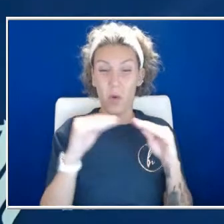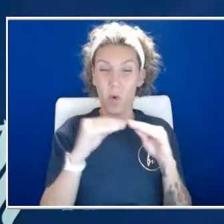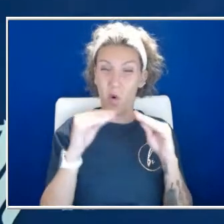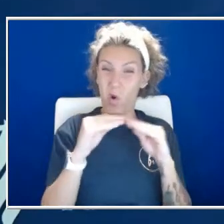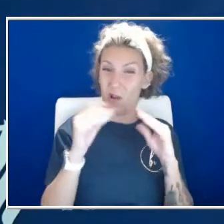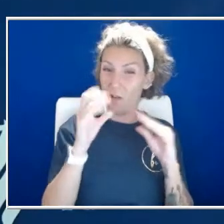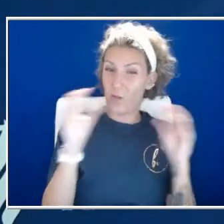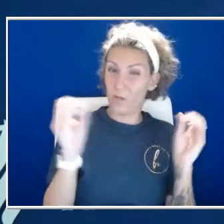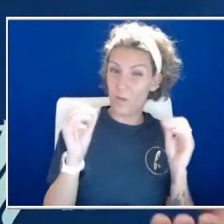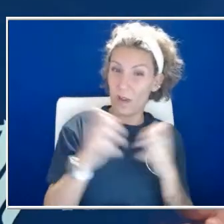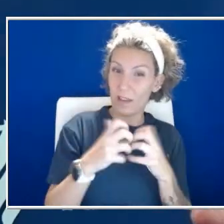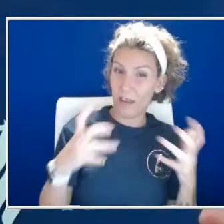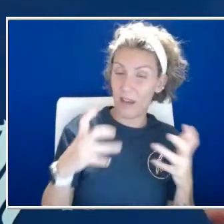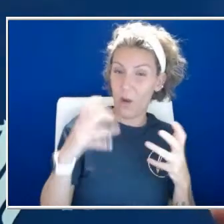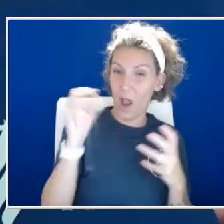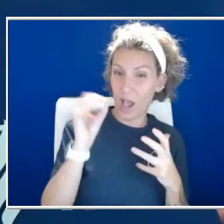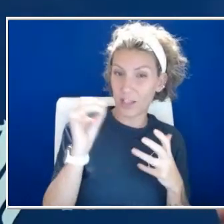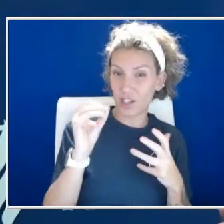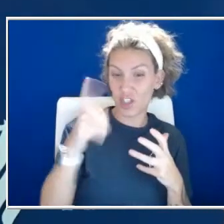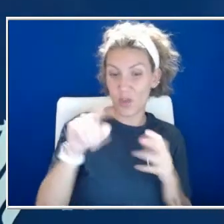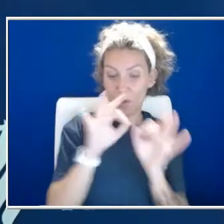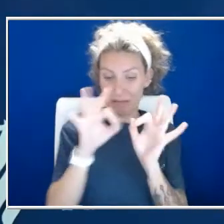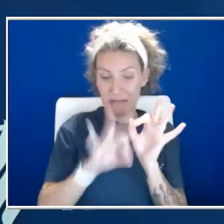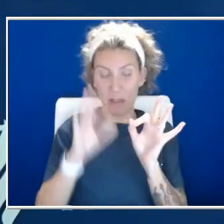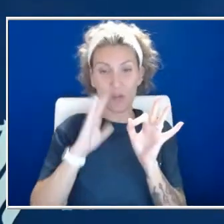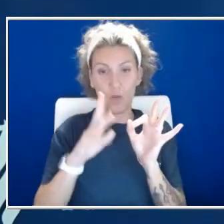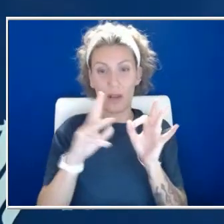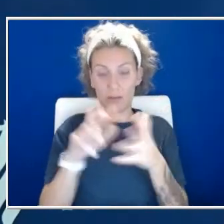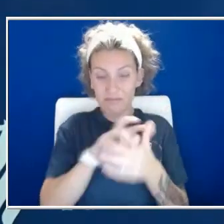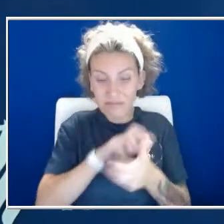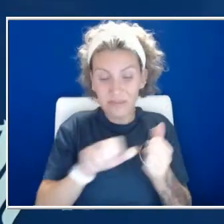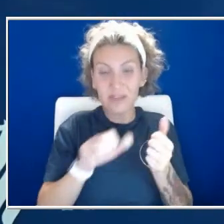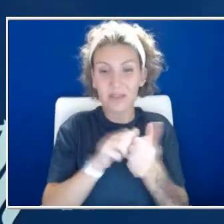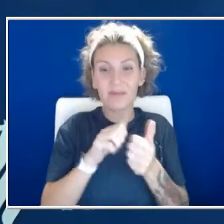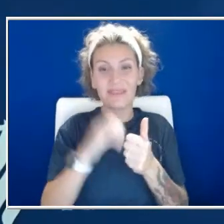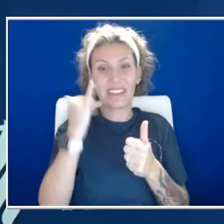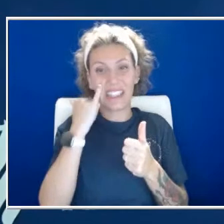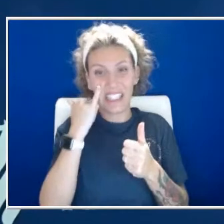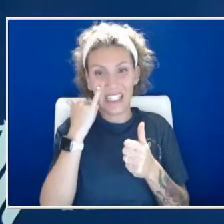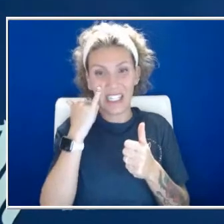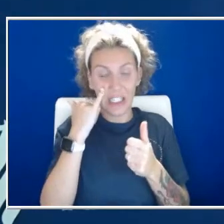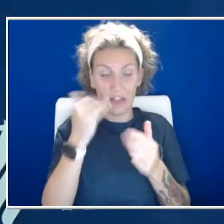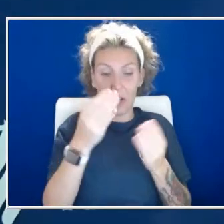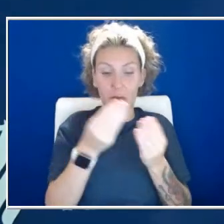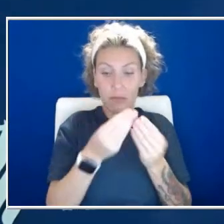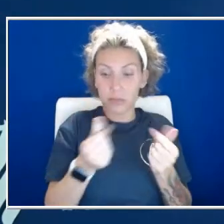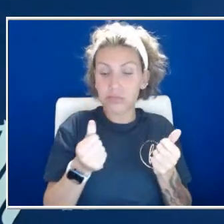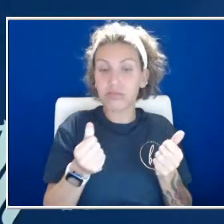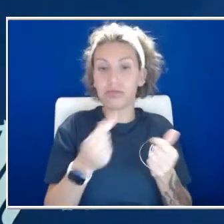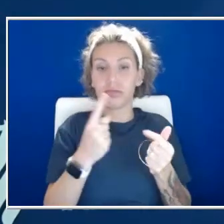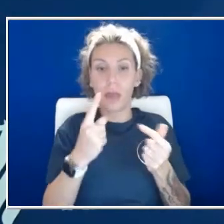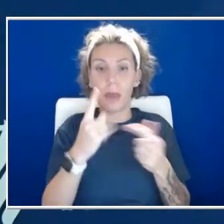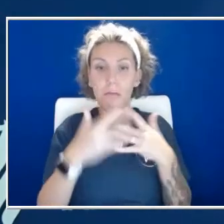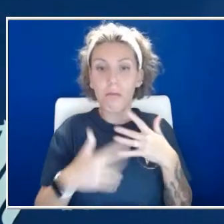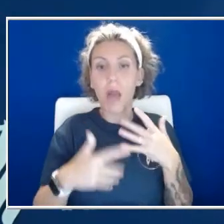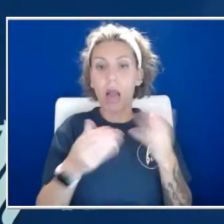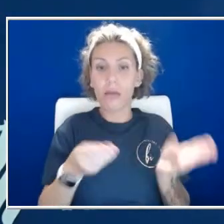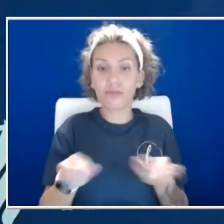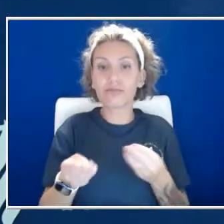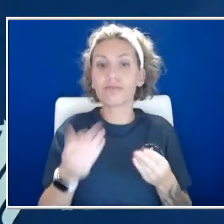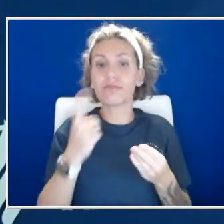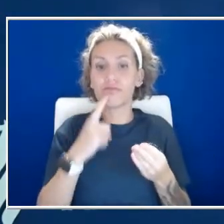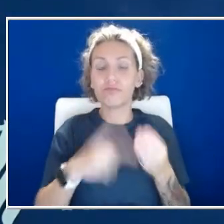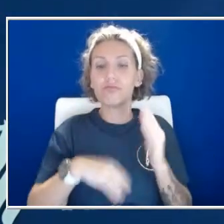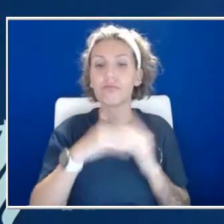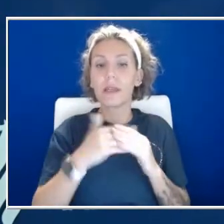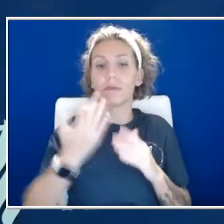die permanently. So even if you restore the blood flow, it will not have improvement in function. So the maximal benefit is early, but